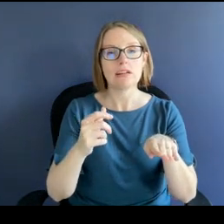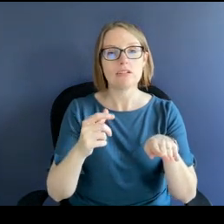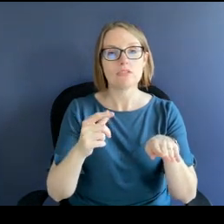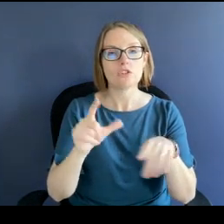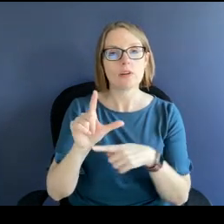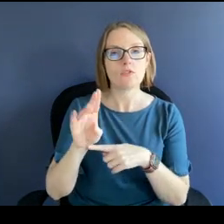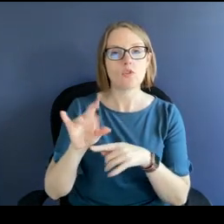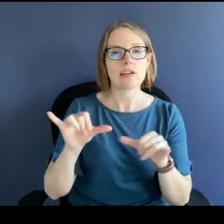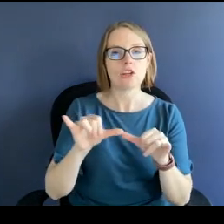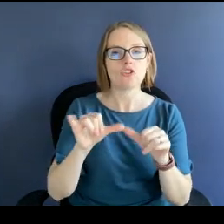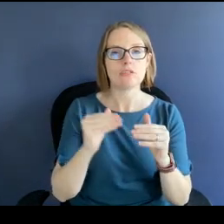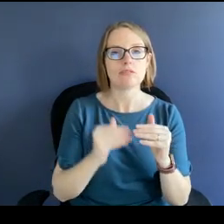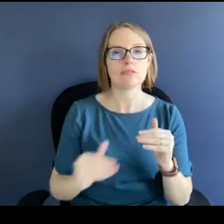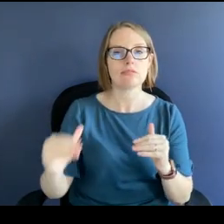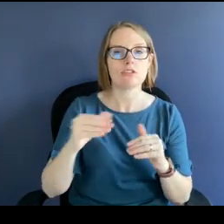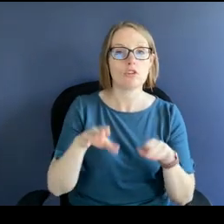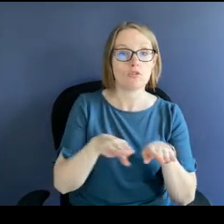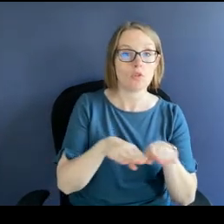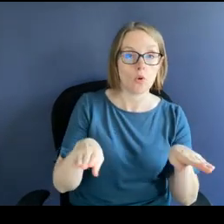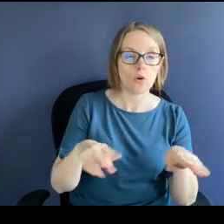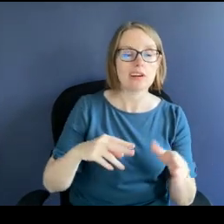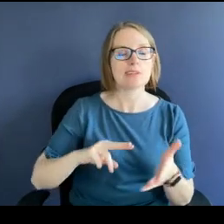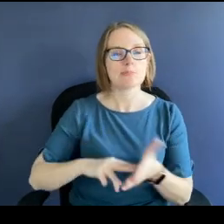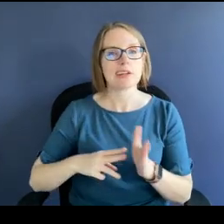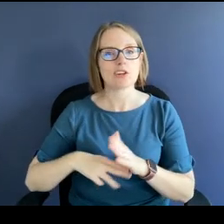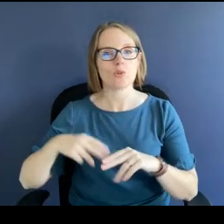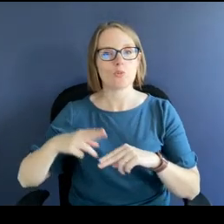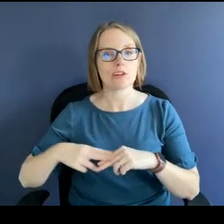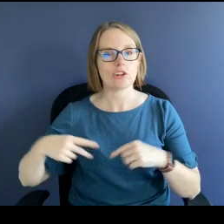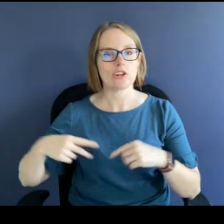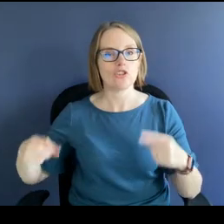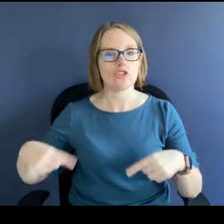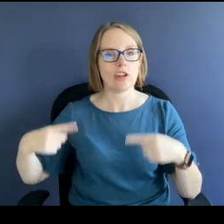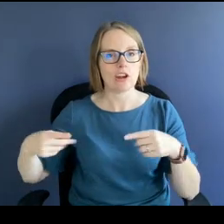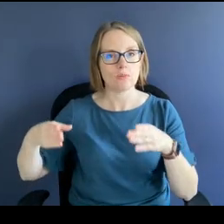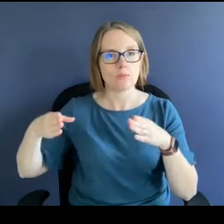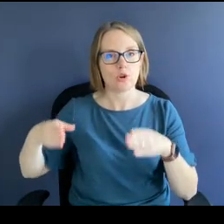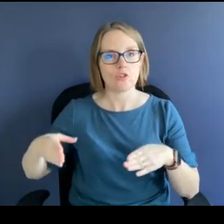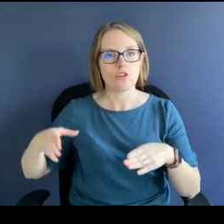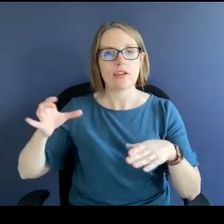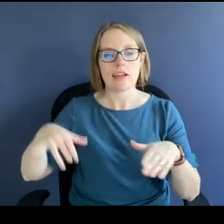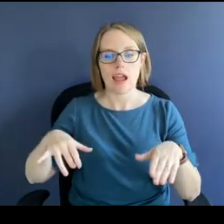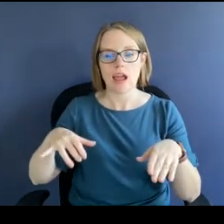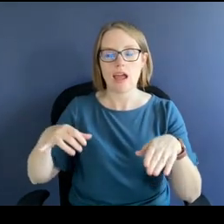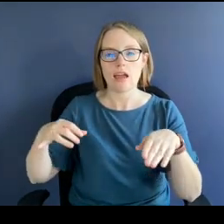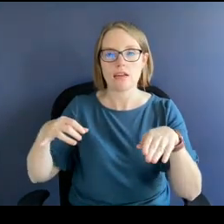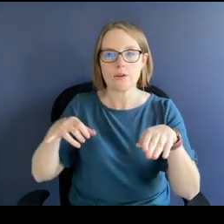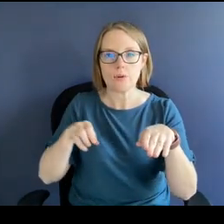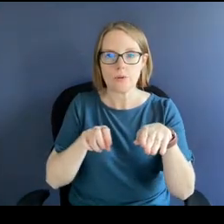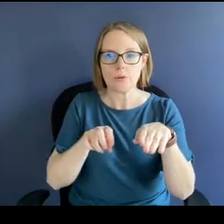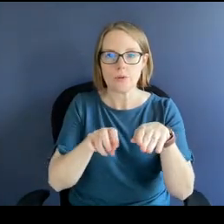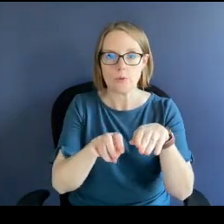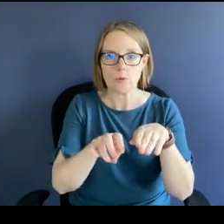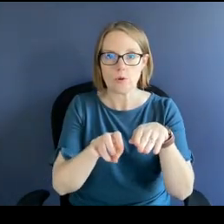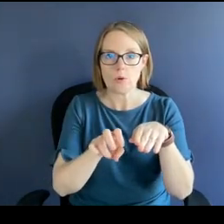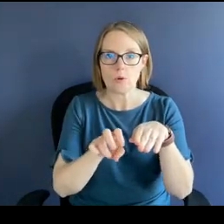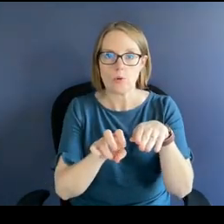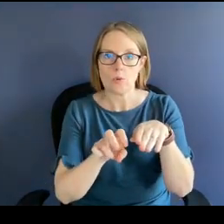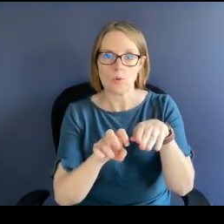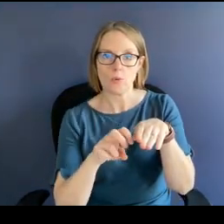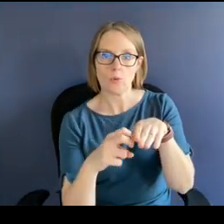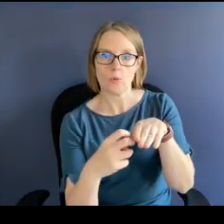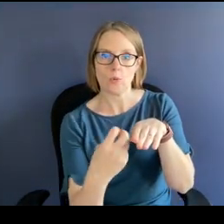floor, a wheelchair user could turn around in the pantry and